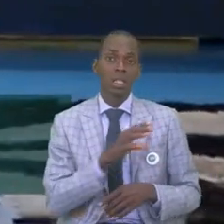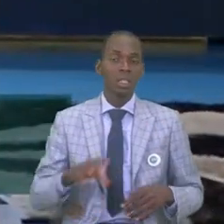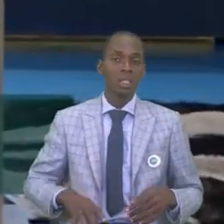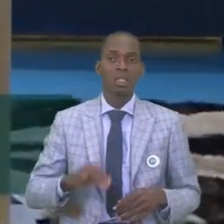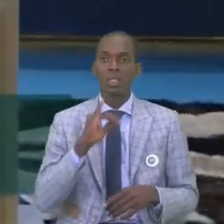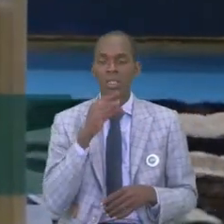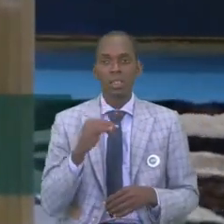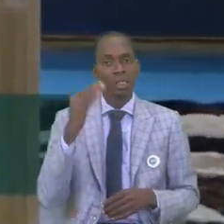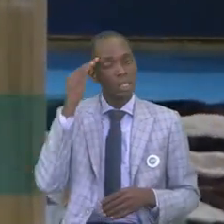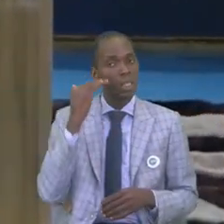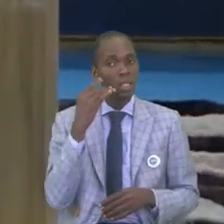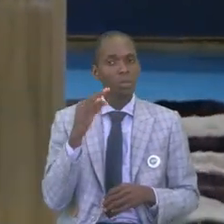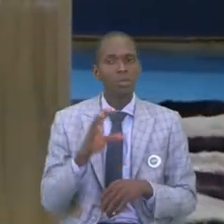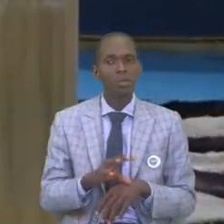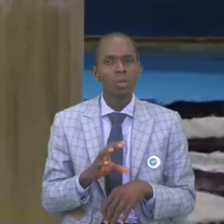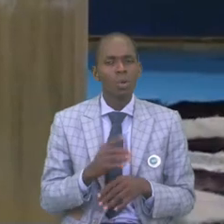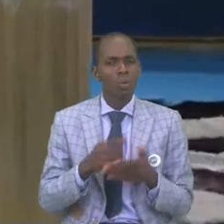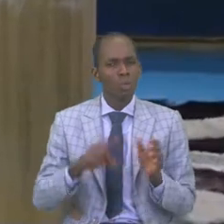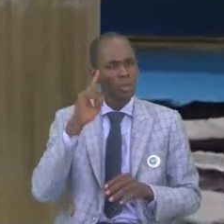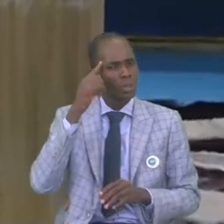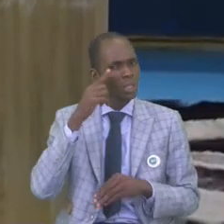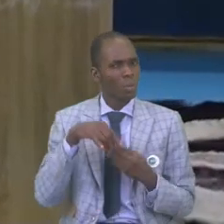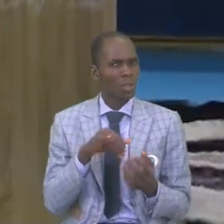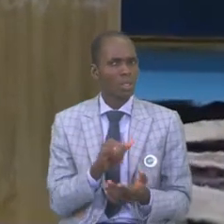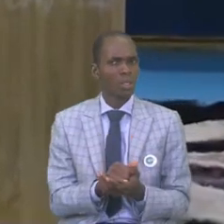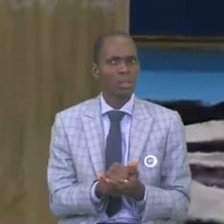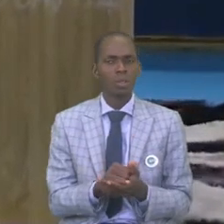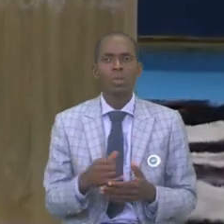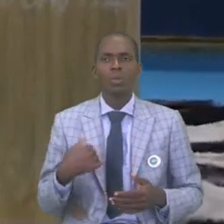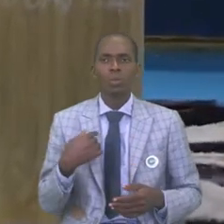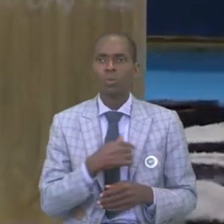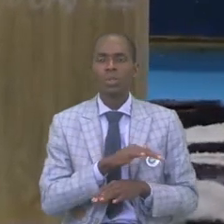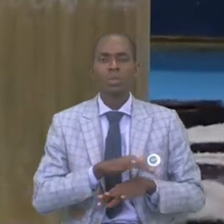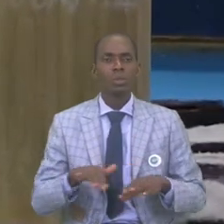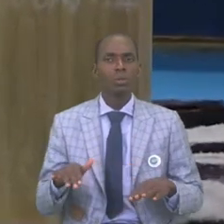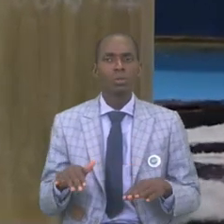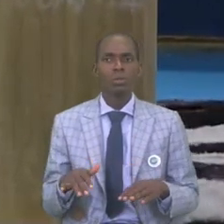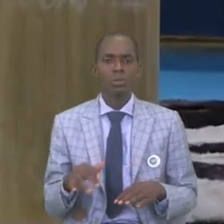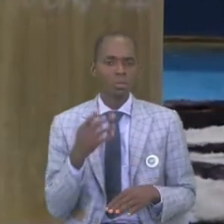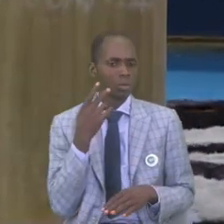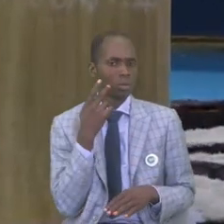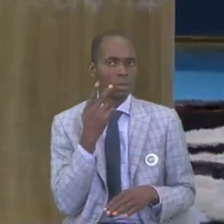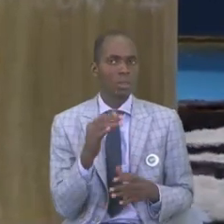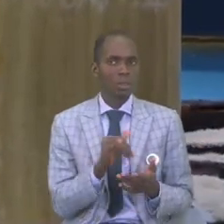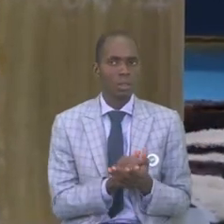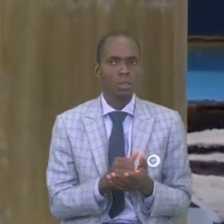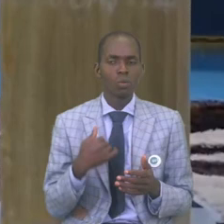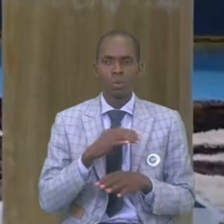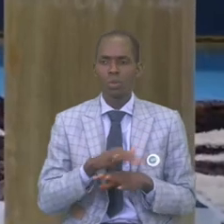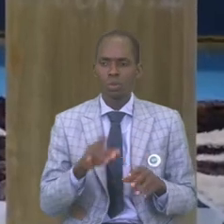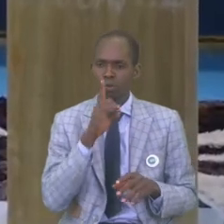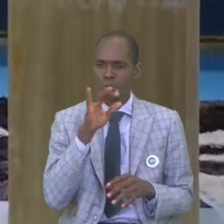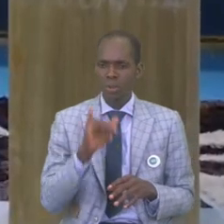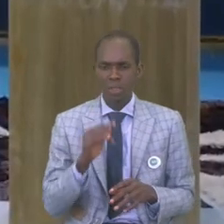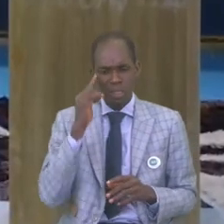of the church. Now, what do you think about that? We just say that and we don't really think about it, that Christ is